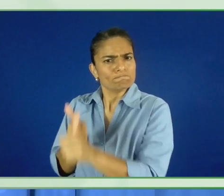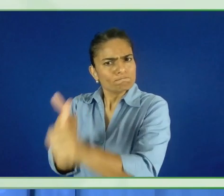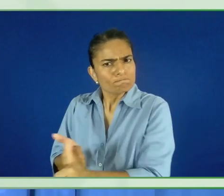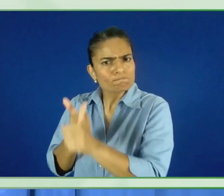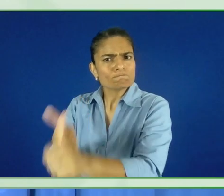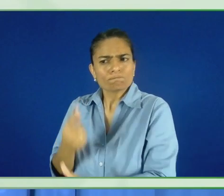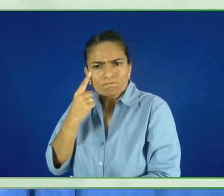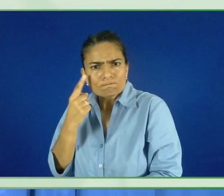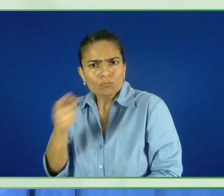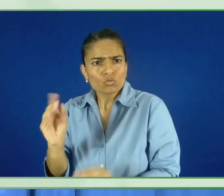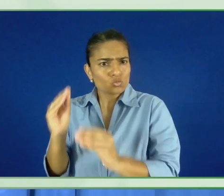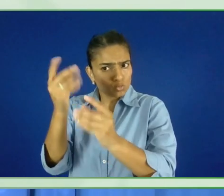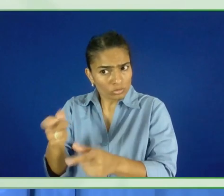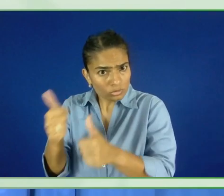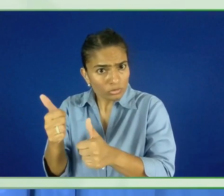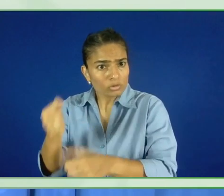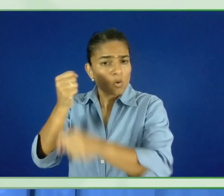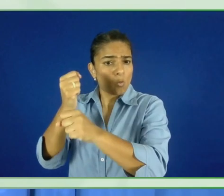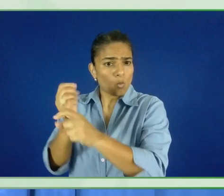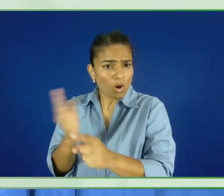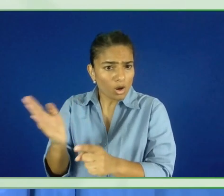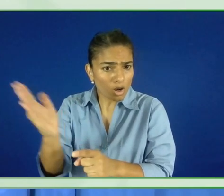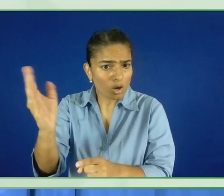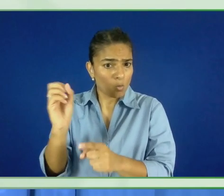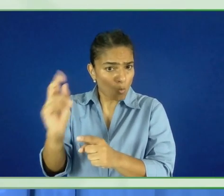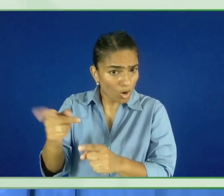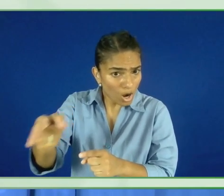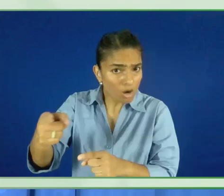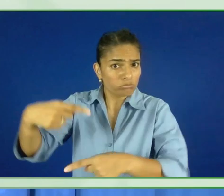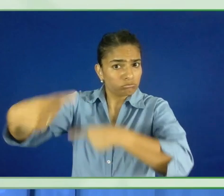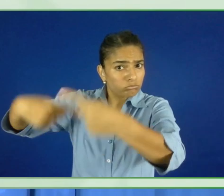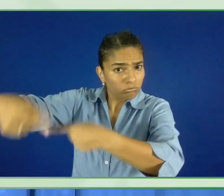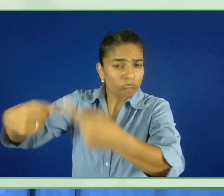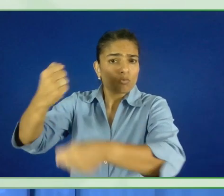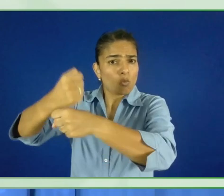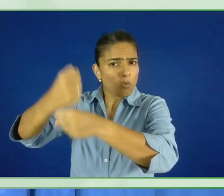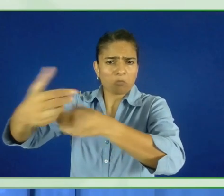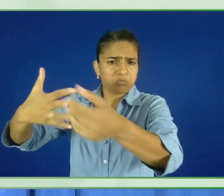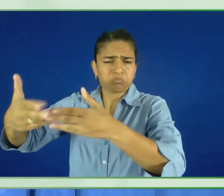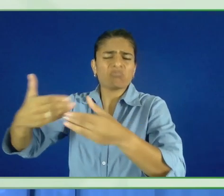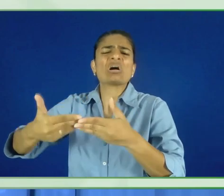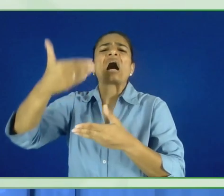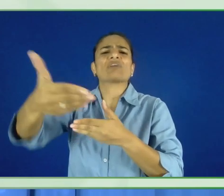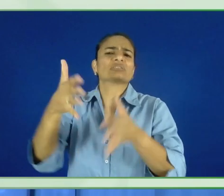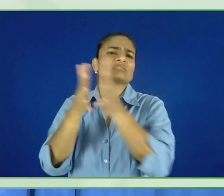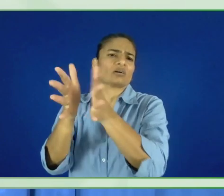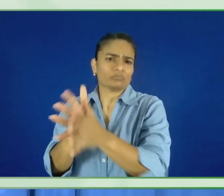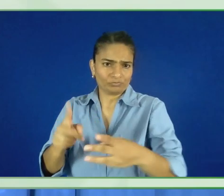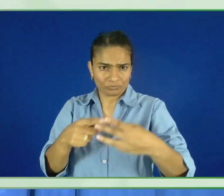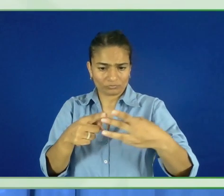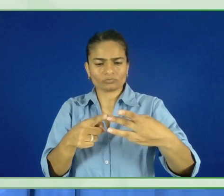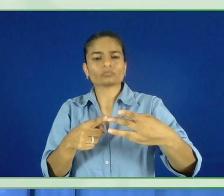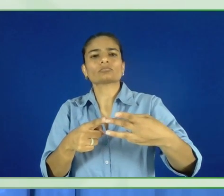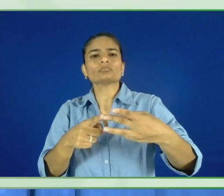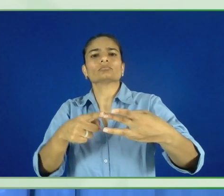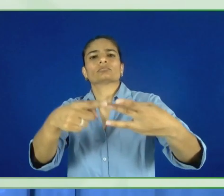employment. So I will describe all of these steps and give you some key features to illustrate and also to give you some ideas on how